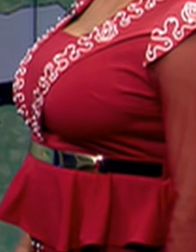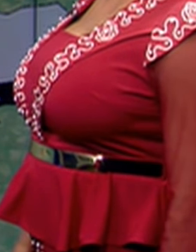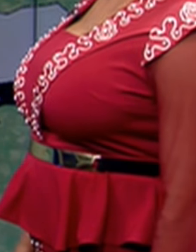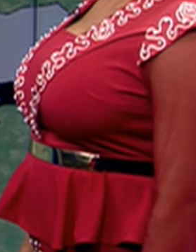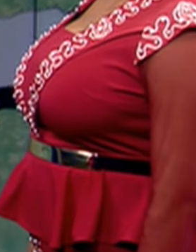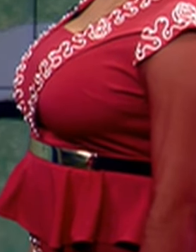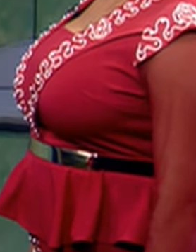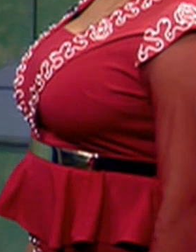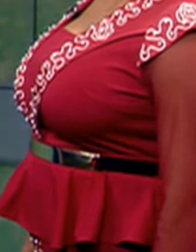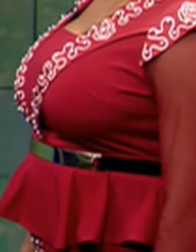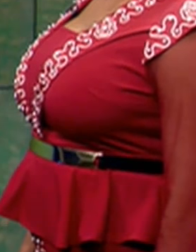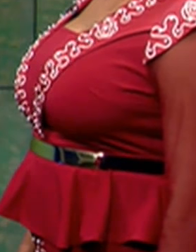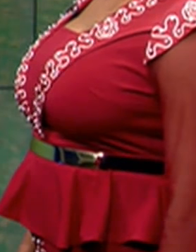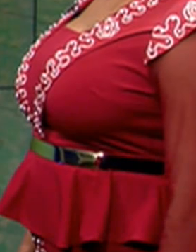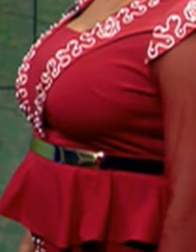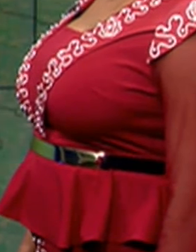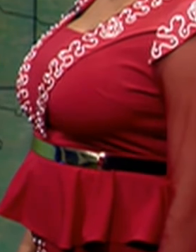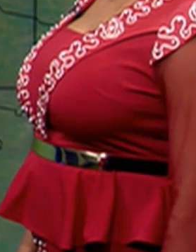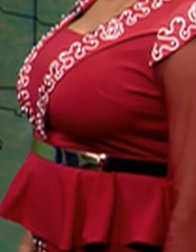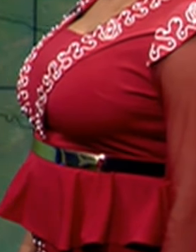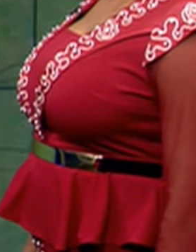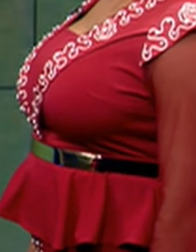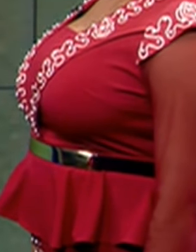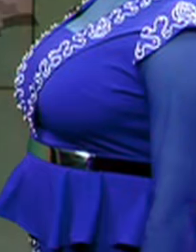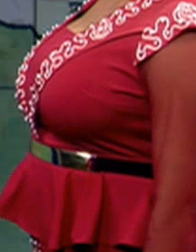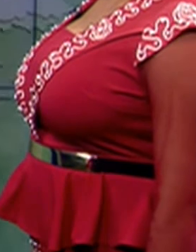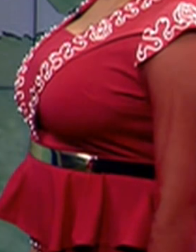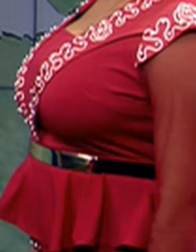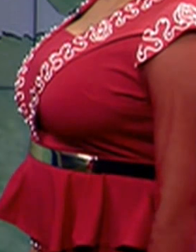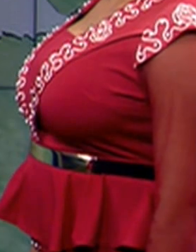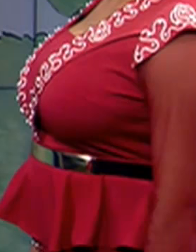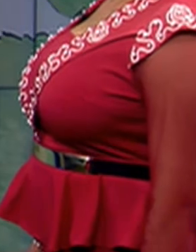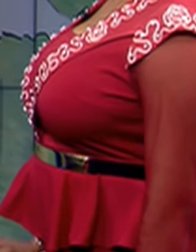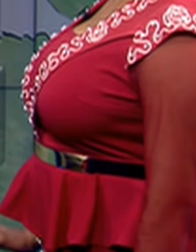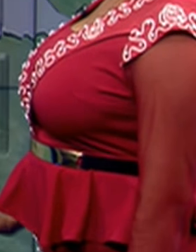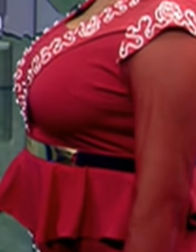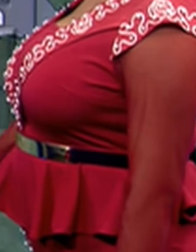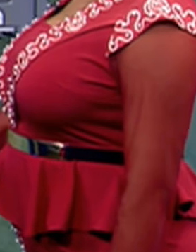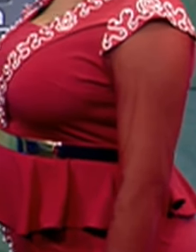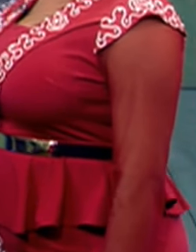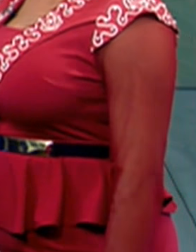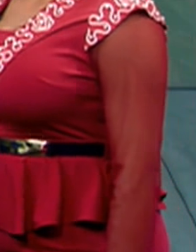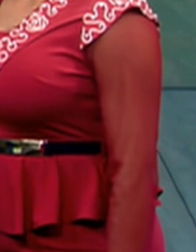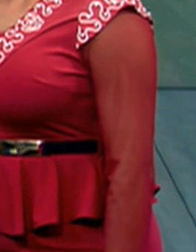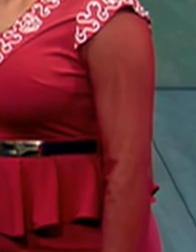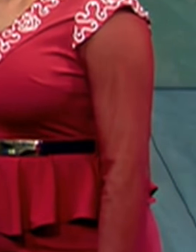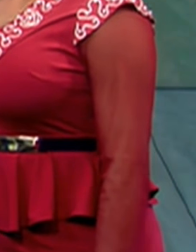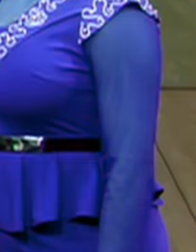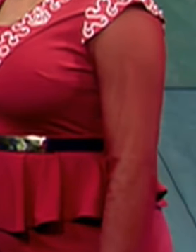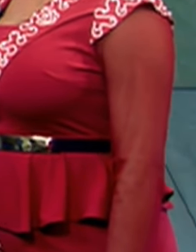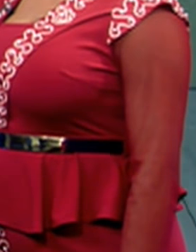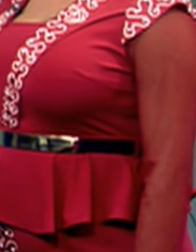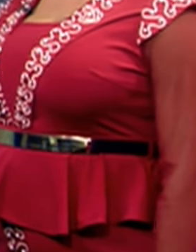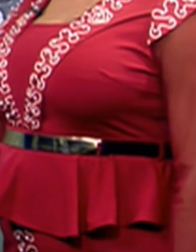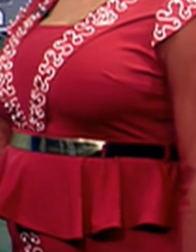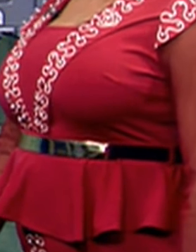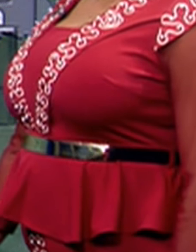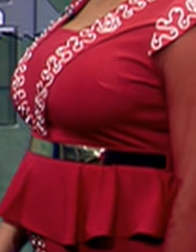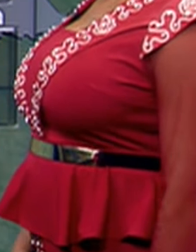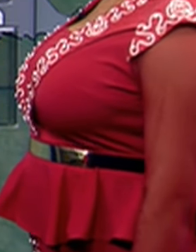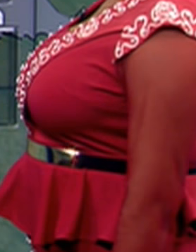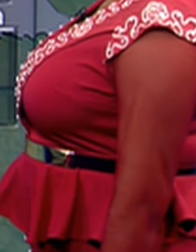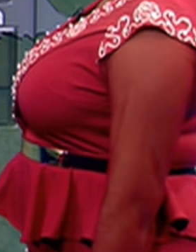ka tša 26 re lebelela go la Limpopo go sasa ga re lebelela jalo gona go la Bakersford re lebelela wena o leng Waritsane re lebelela gona